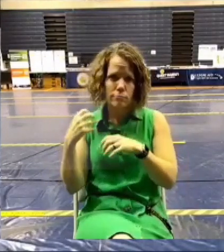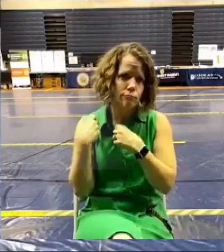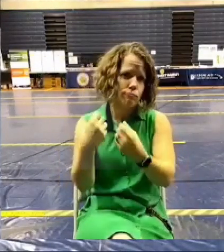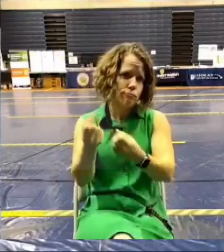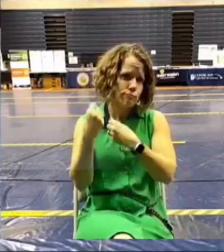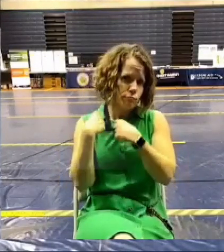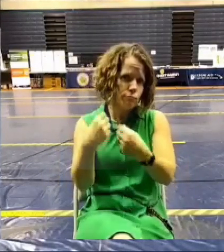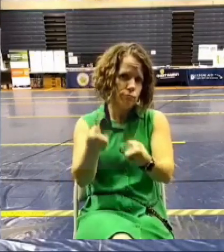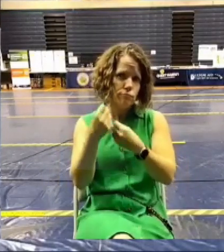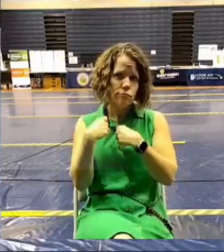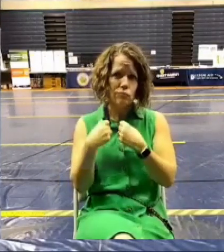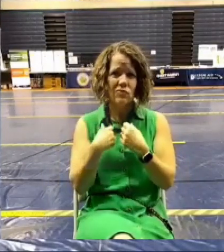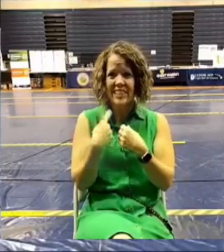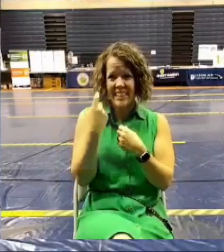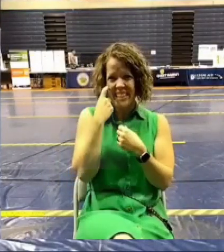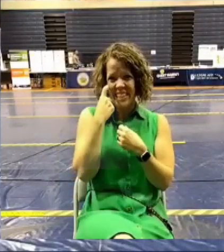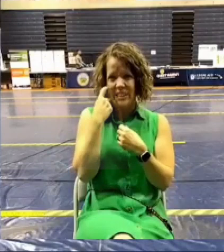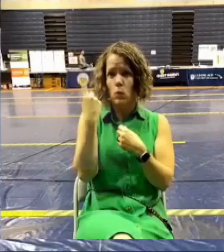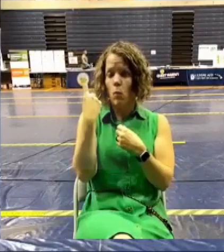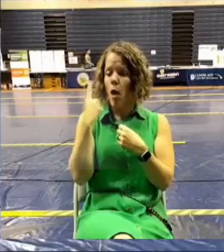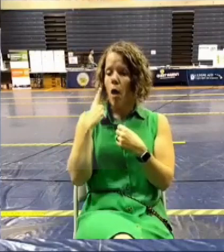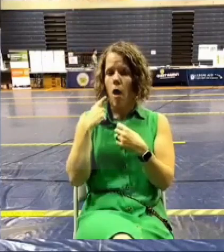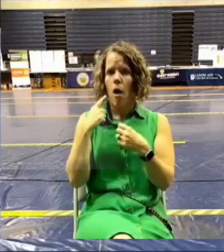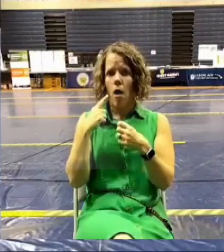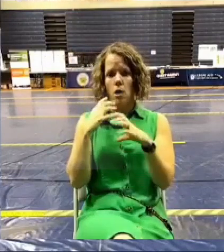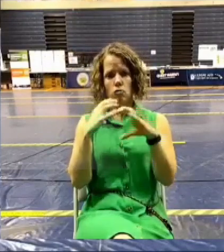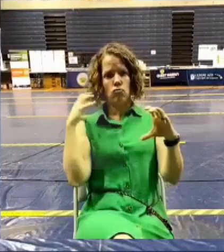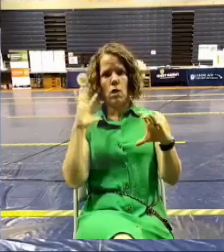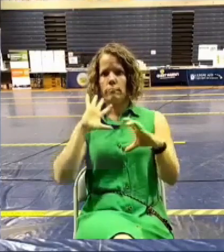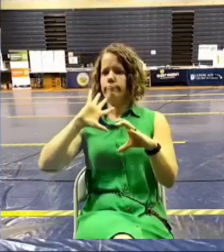got back from the other side. I held a truckload of